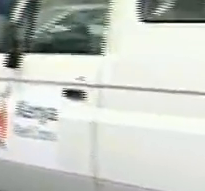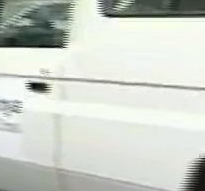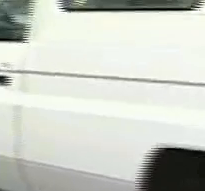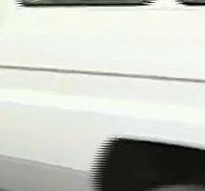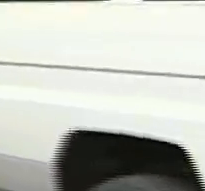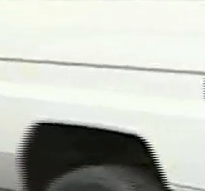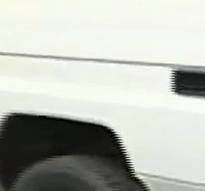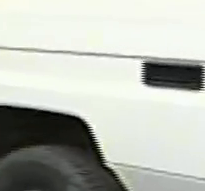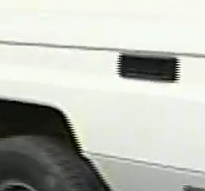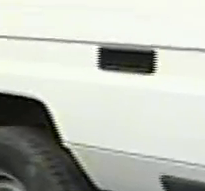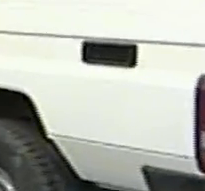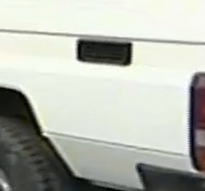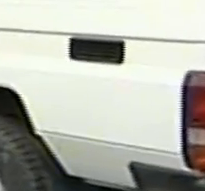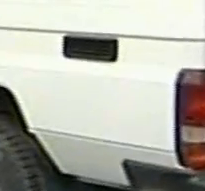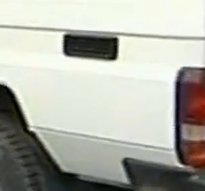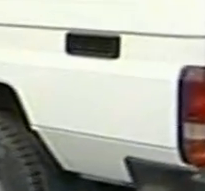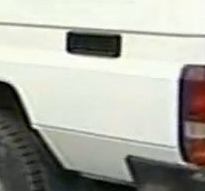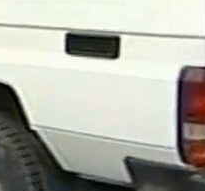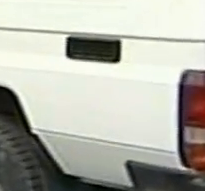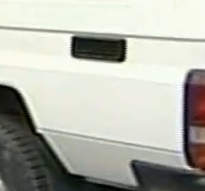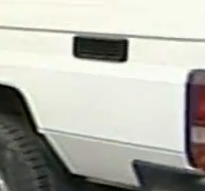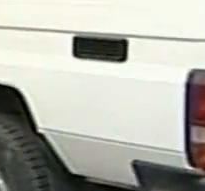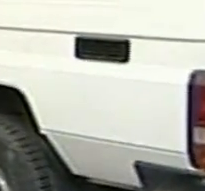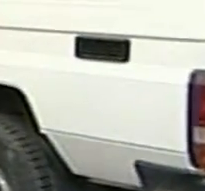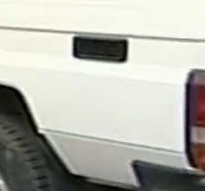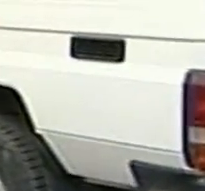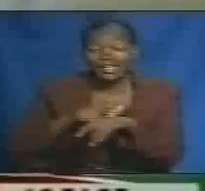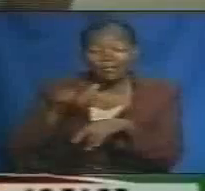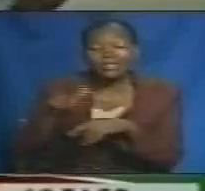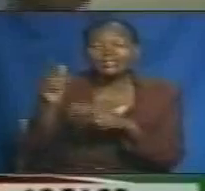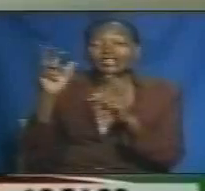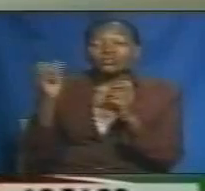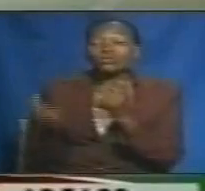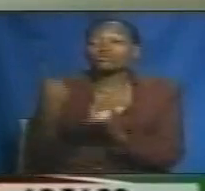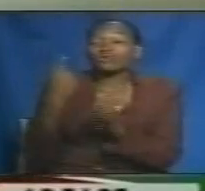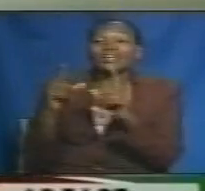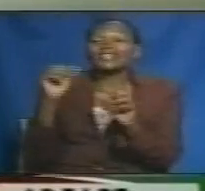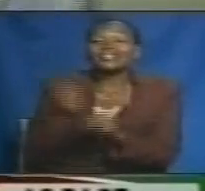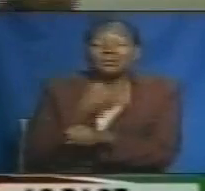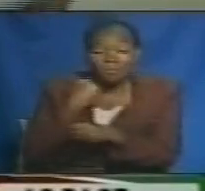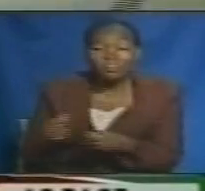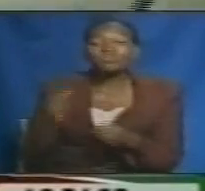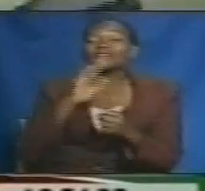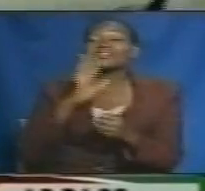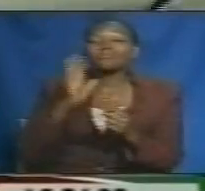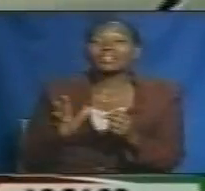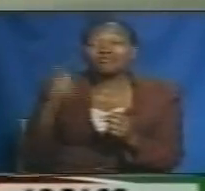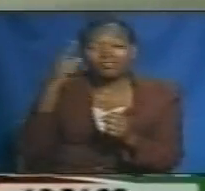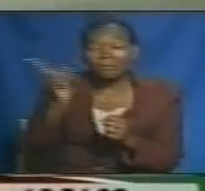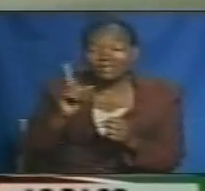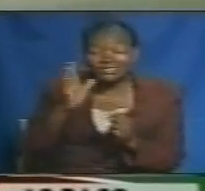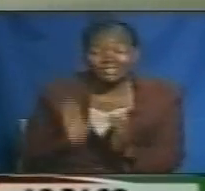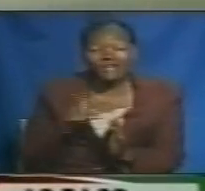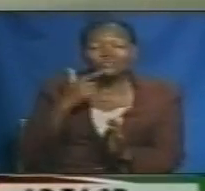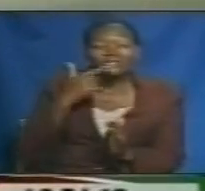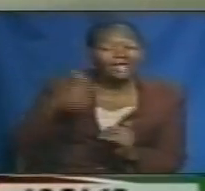at what point was the food contaminated remaining hazy. It is impossible, Mr. Speaker, for the minister to tell us